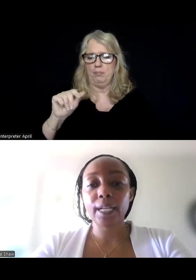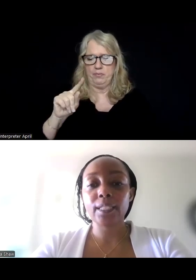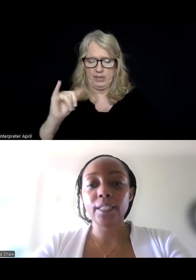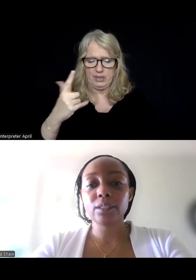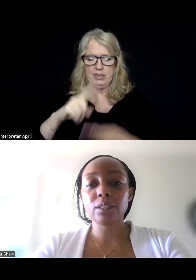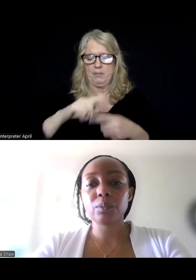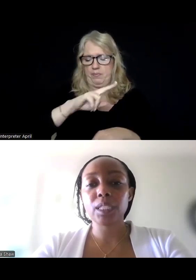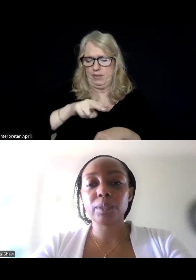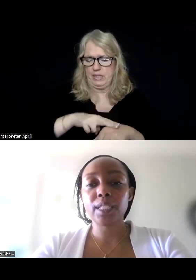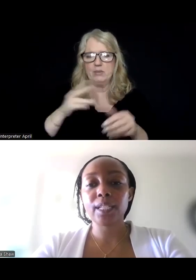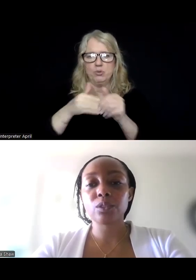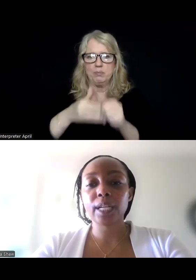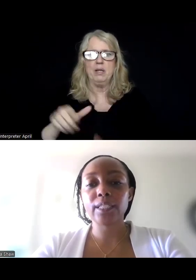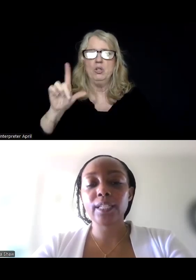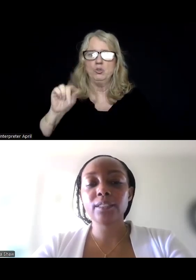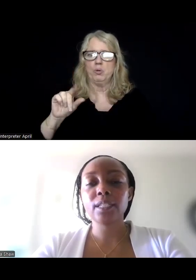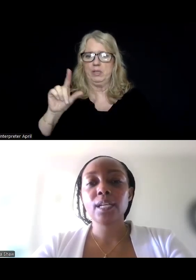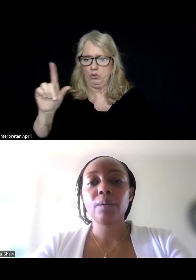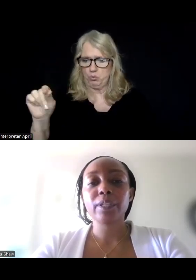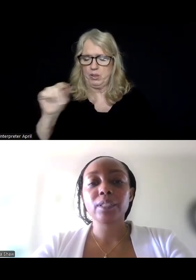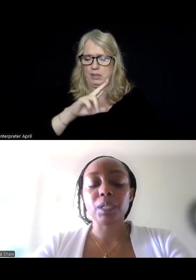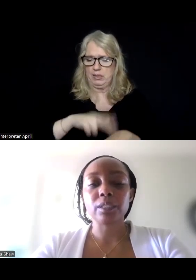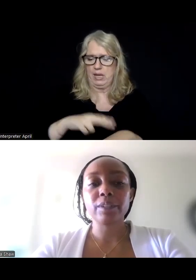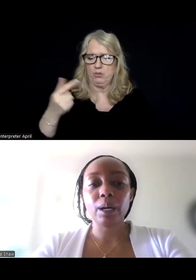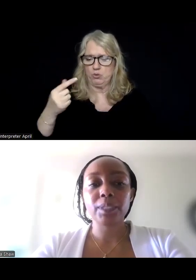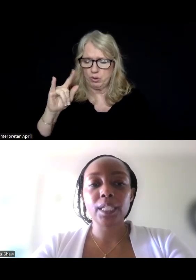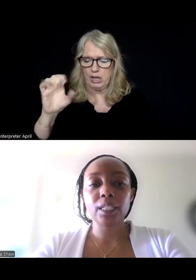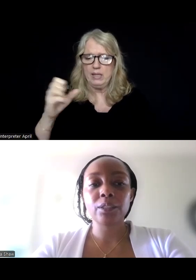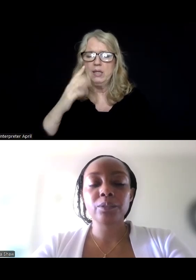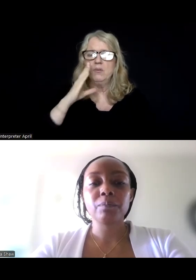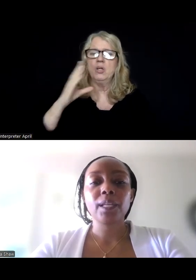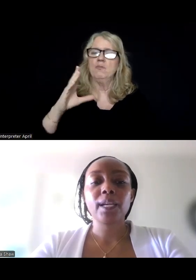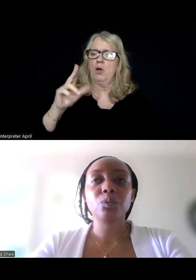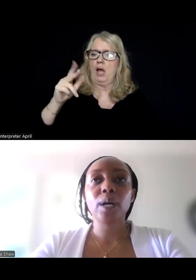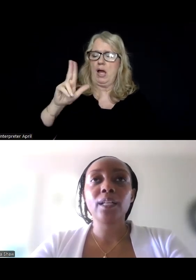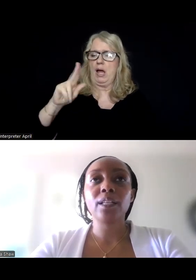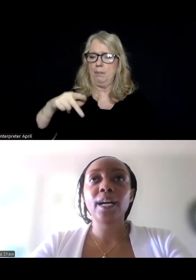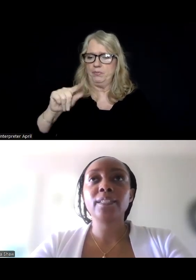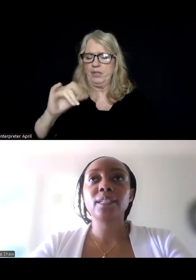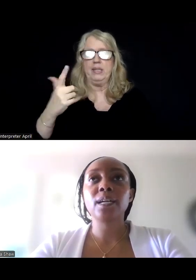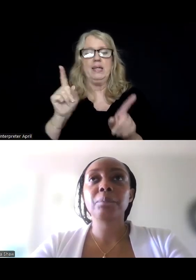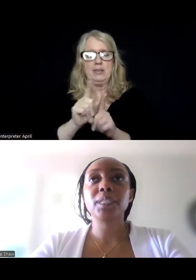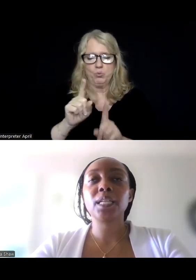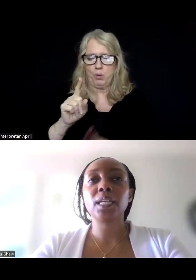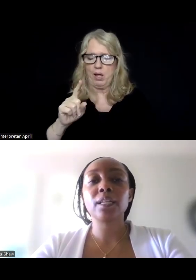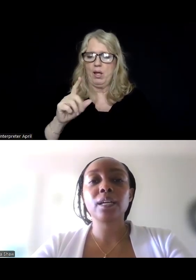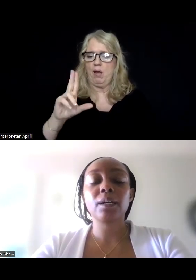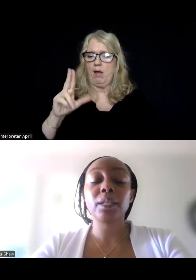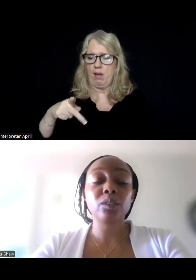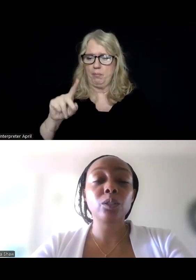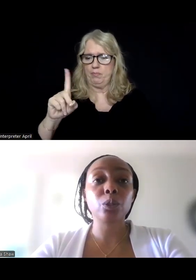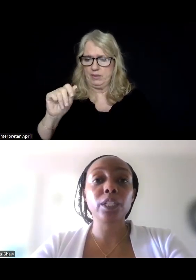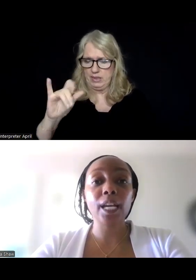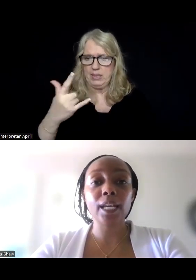national guidelines, so the 2020 national guidelines. We are in the process of updating those, as well as updating